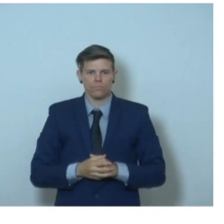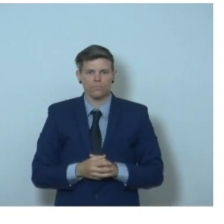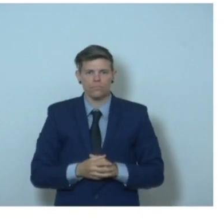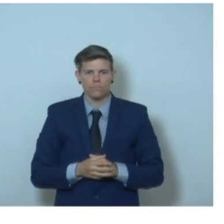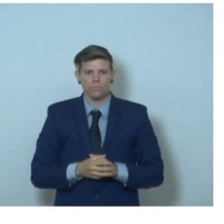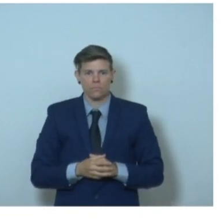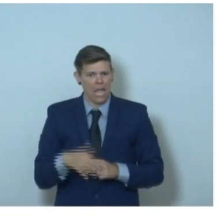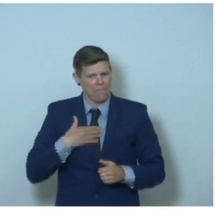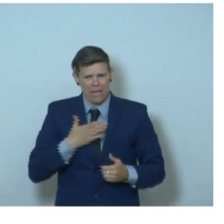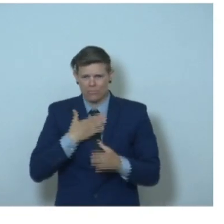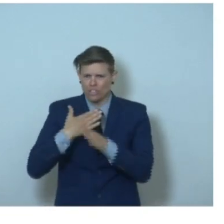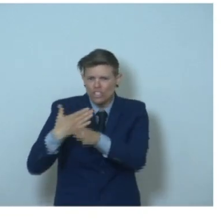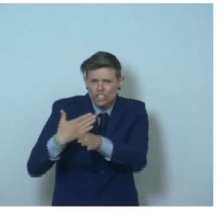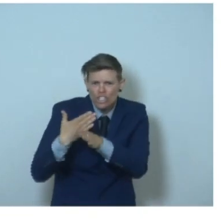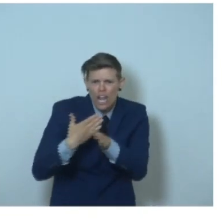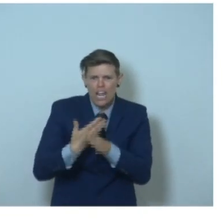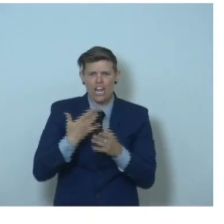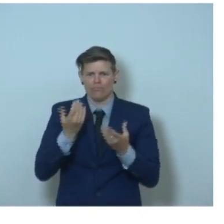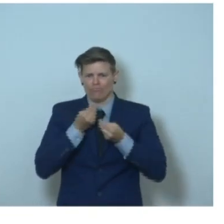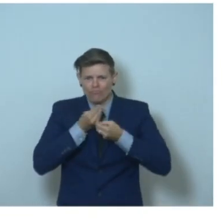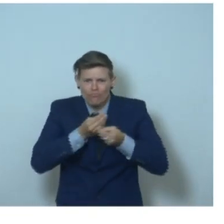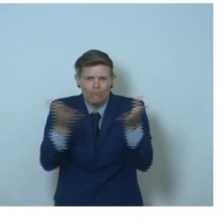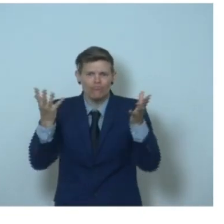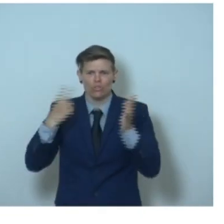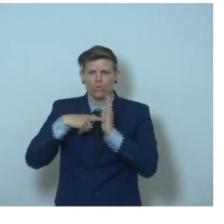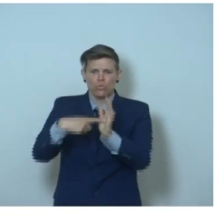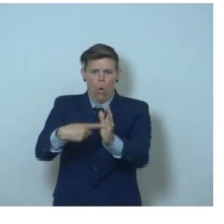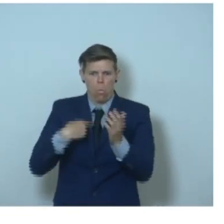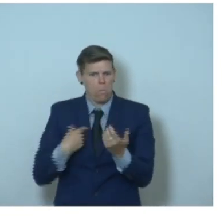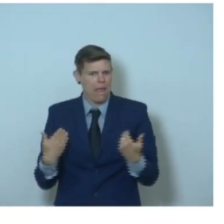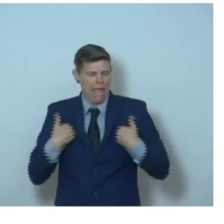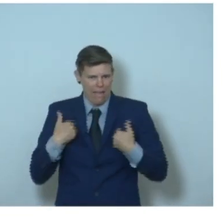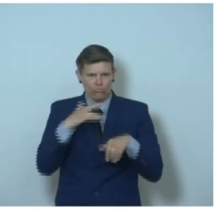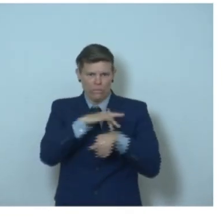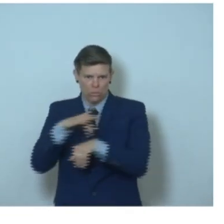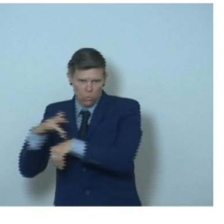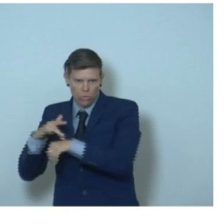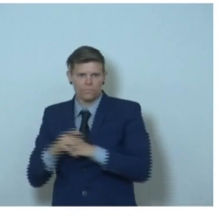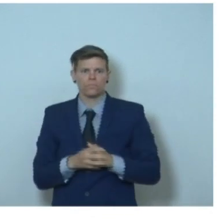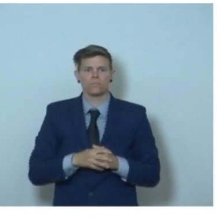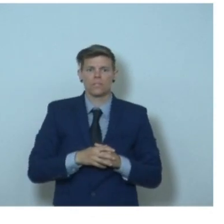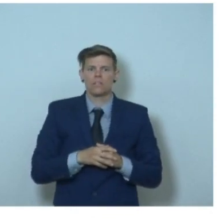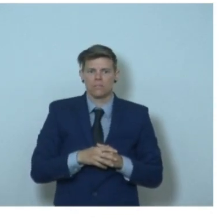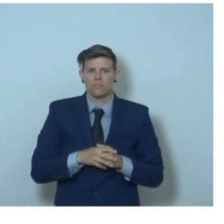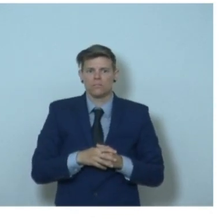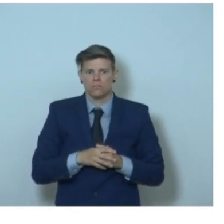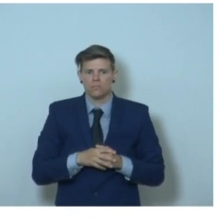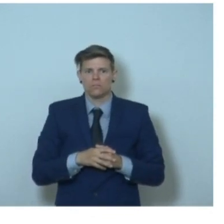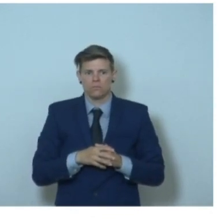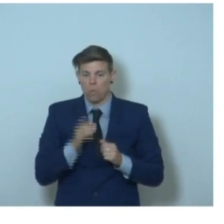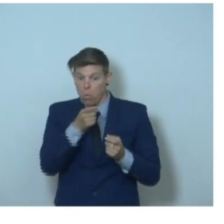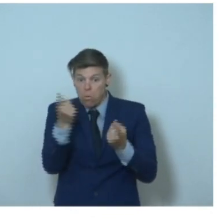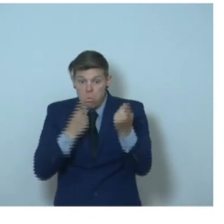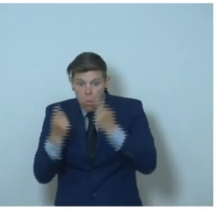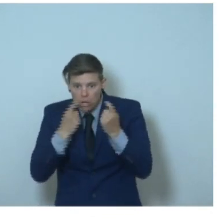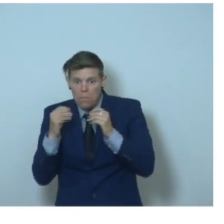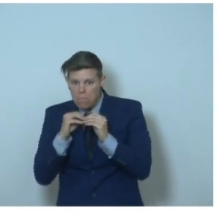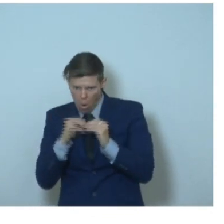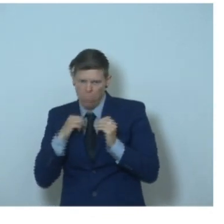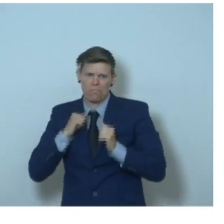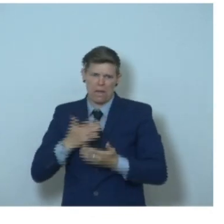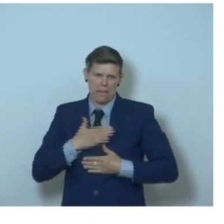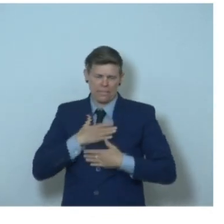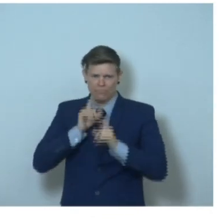It's generated a lot of good questions, and actually, as I'll talk about in a minute, it's generated some questions that are causing us to rethink the way we